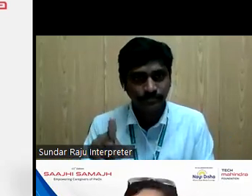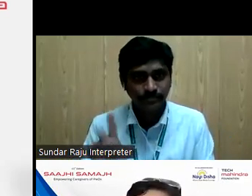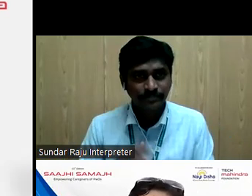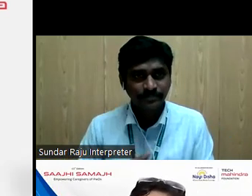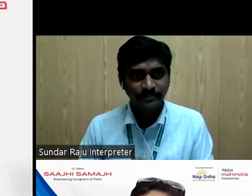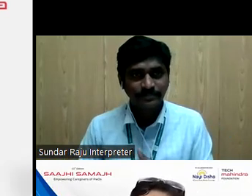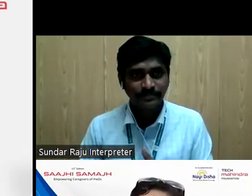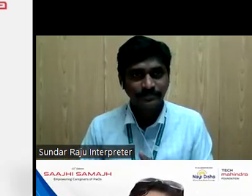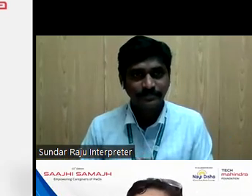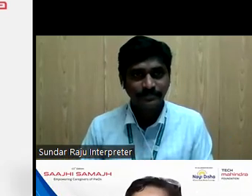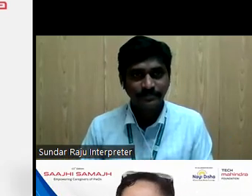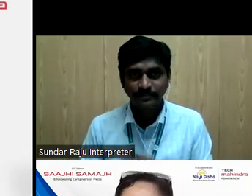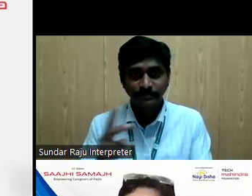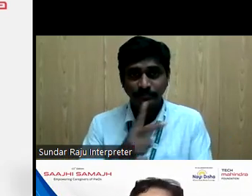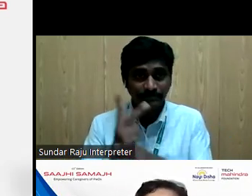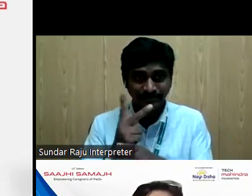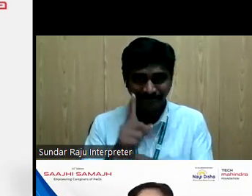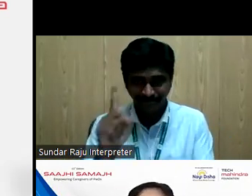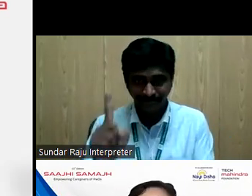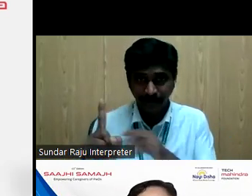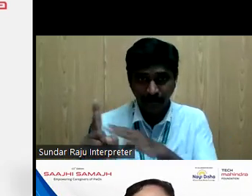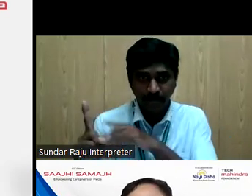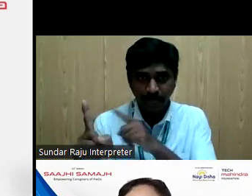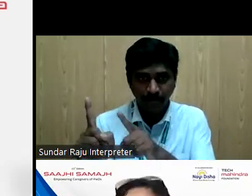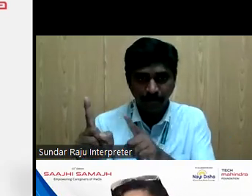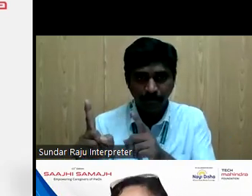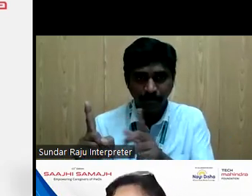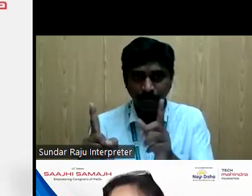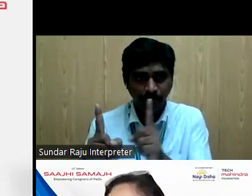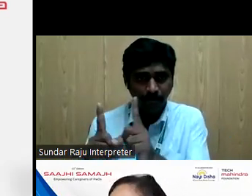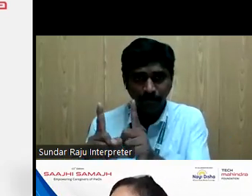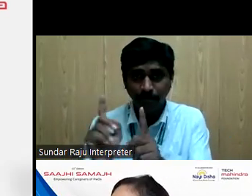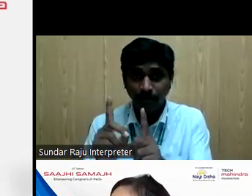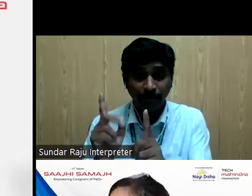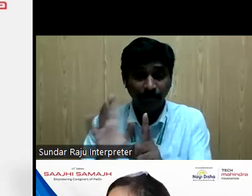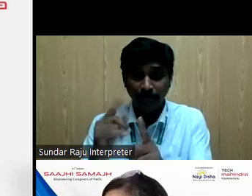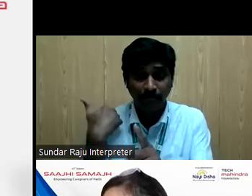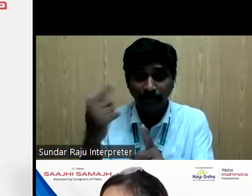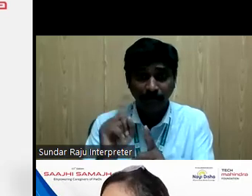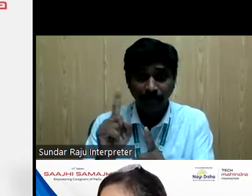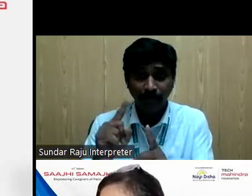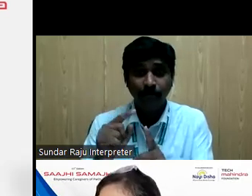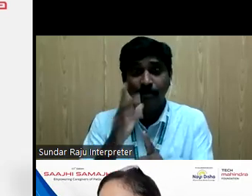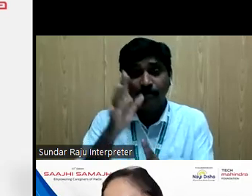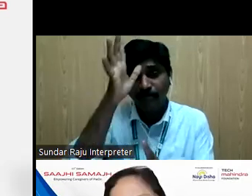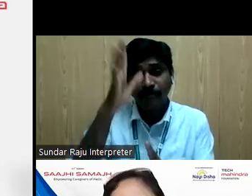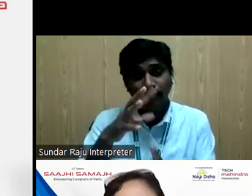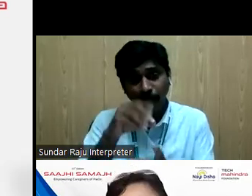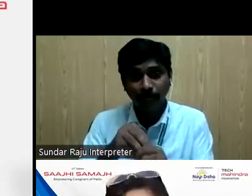I'm now a caregiver, not just to my brother, but also my parents. So caregiver to three people. And I know it is not